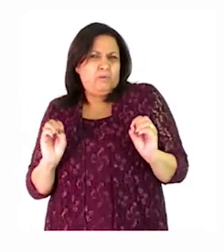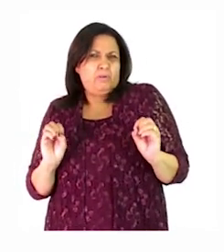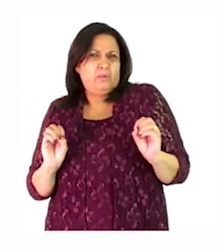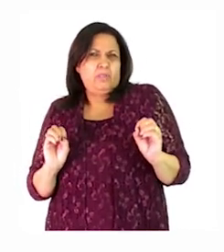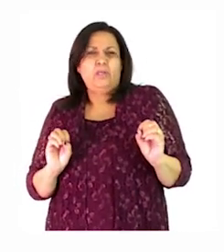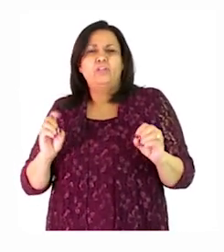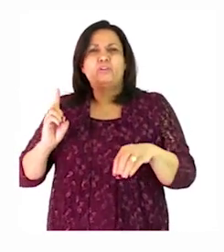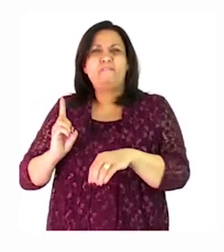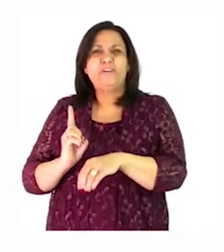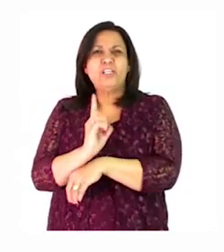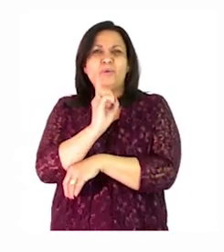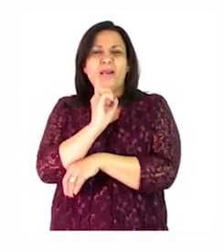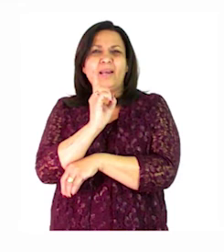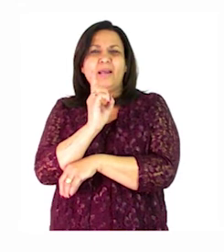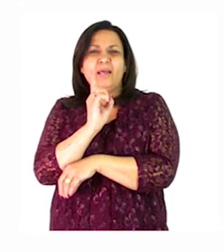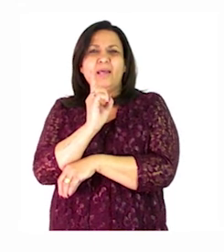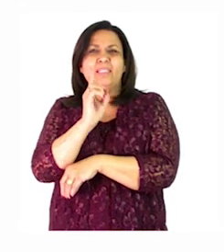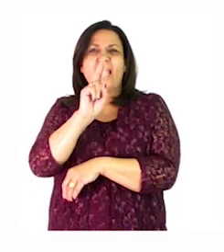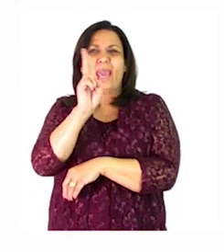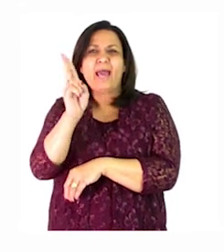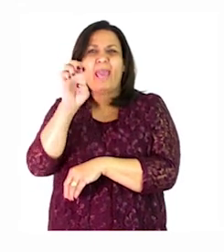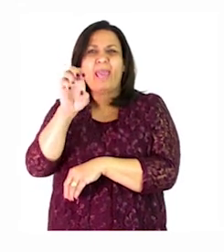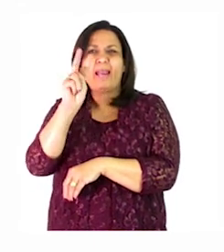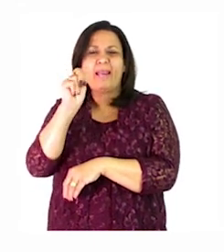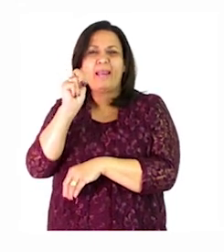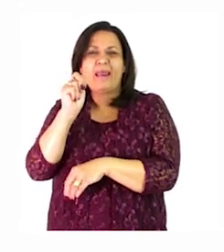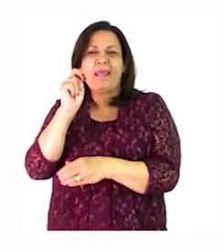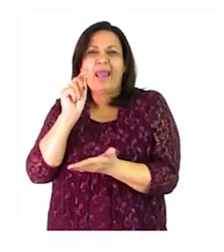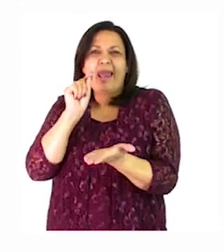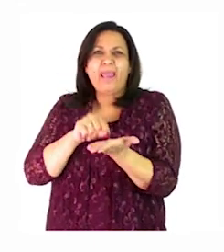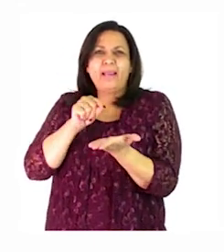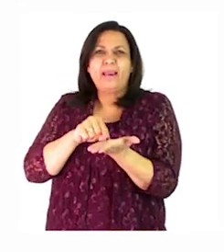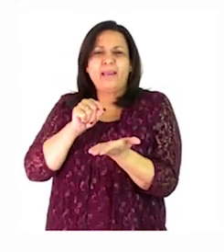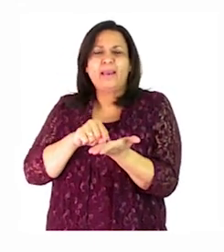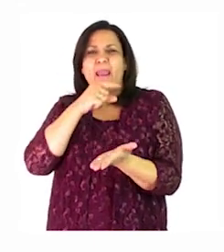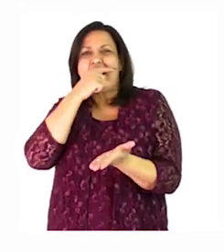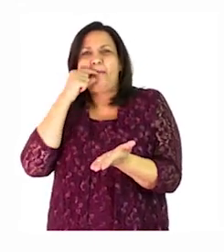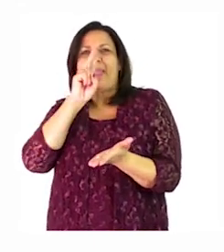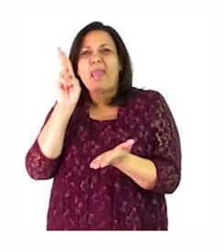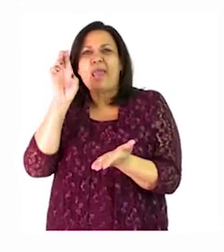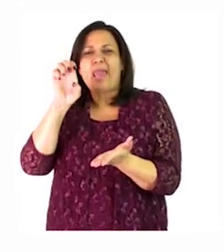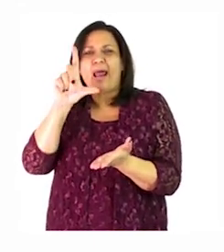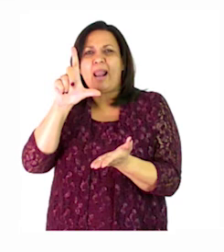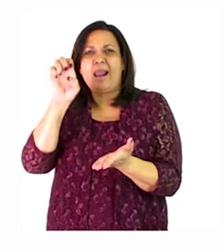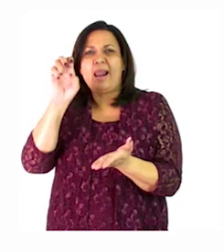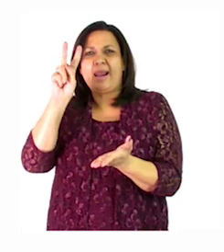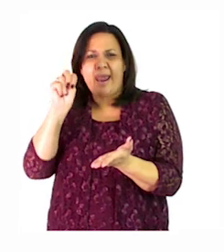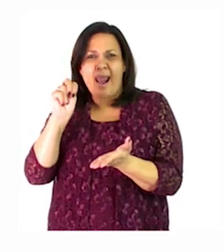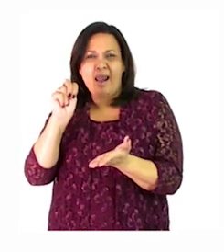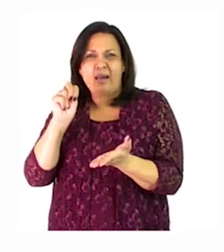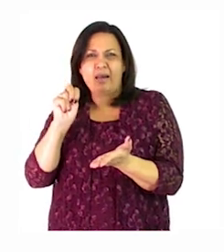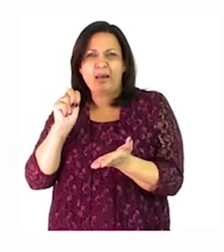the mother hen, and her name is Helen the hen. Helen has lost her chick. So we